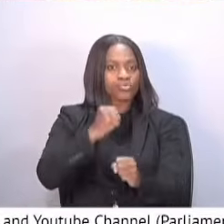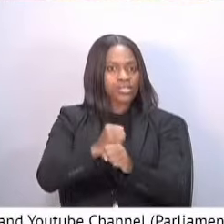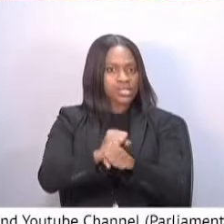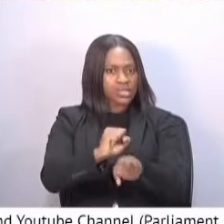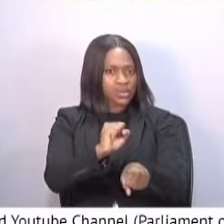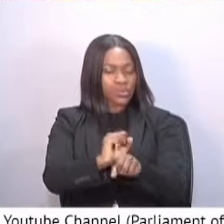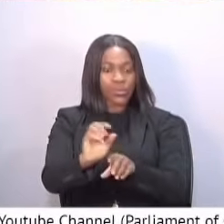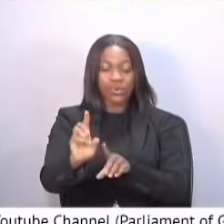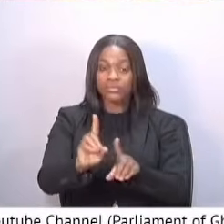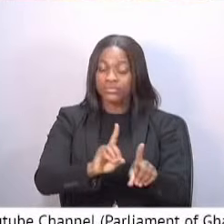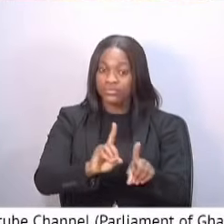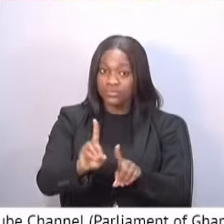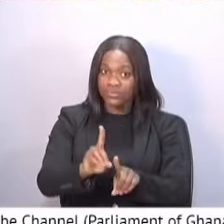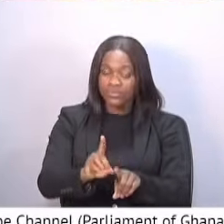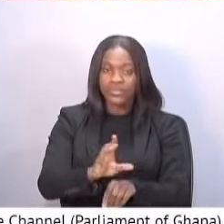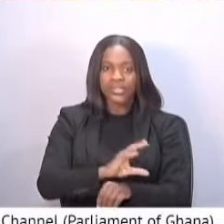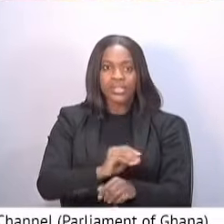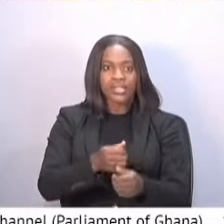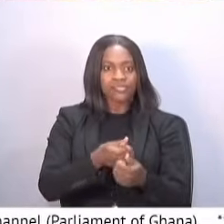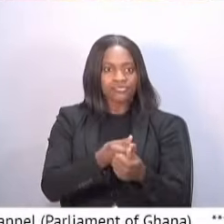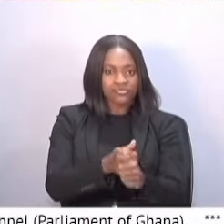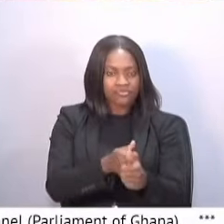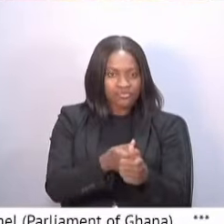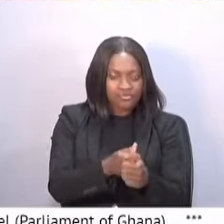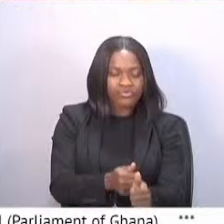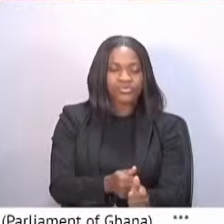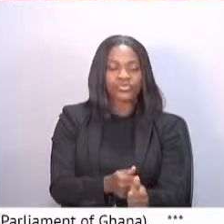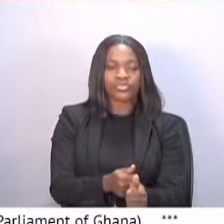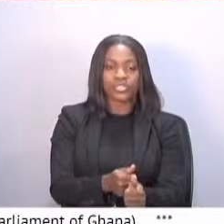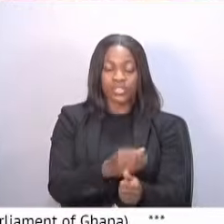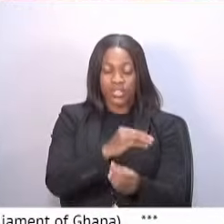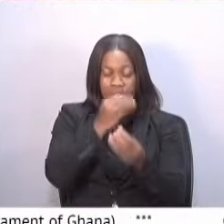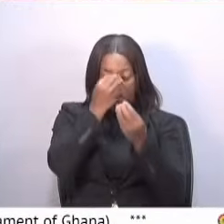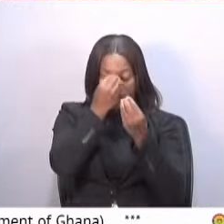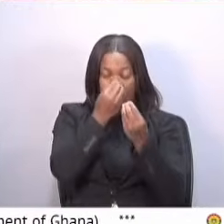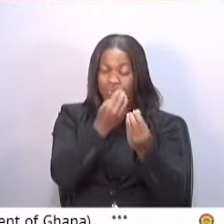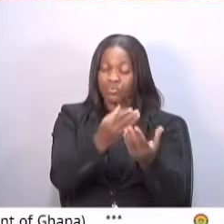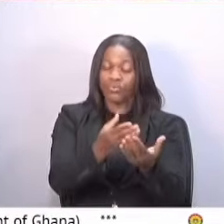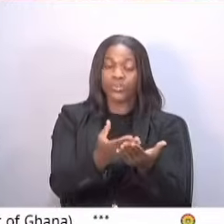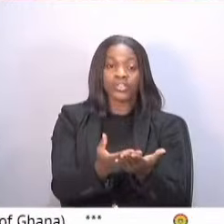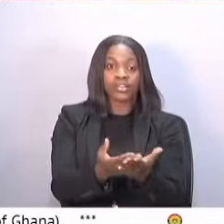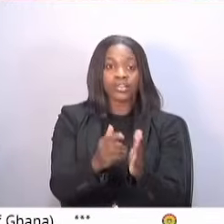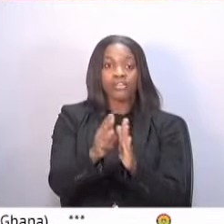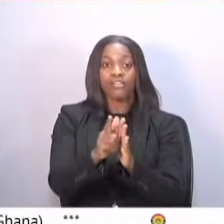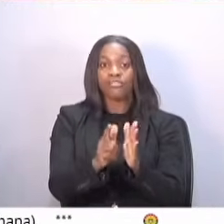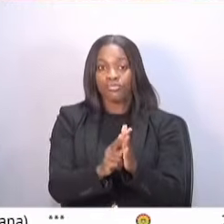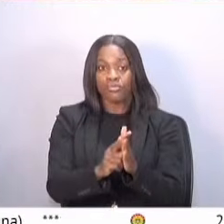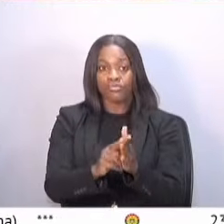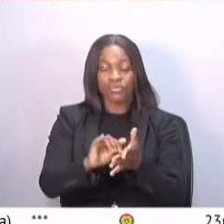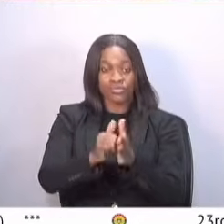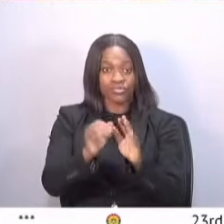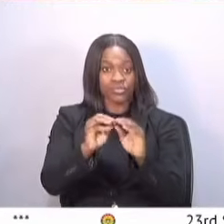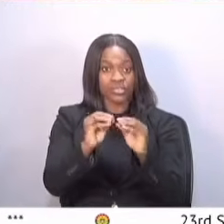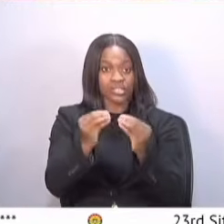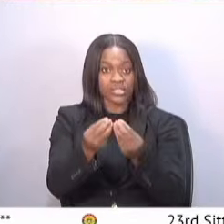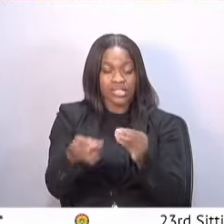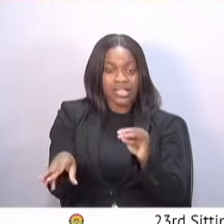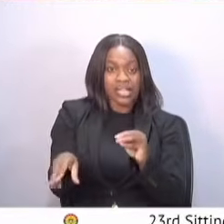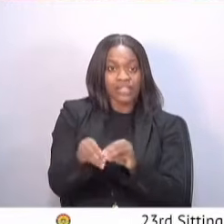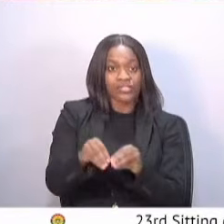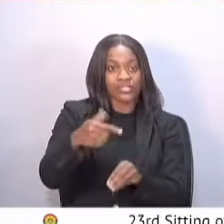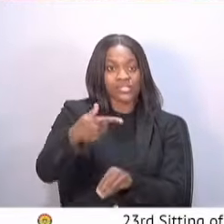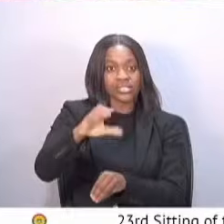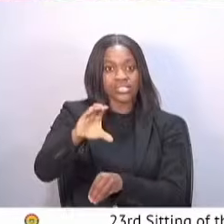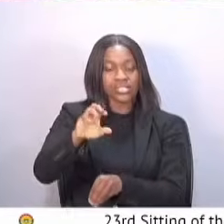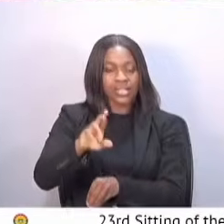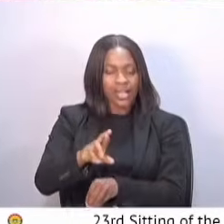performance and conformance assessment of those onboarded onto the GCR